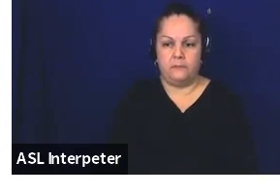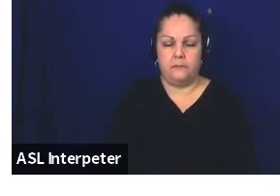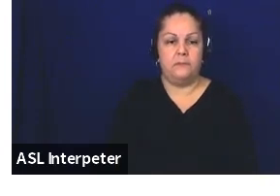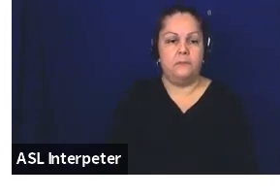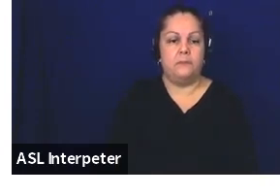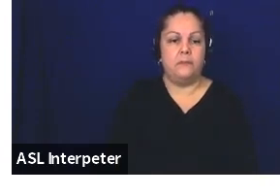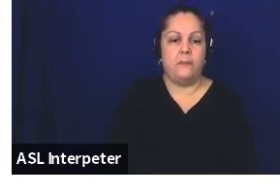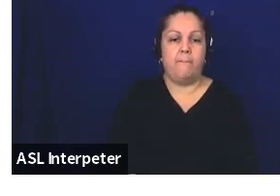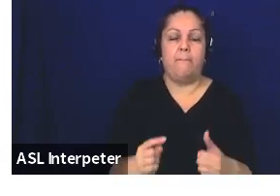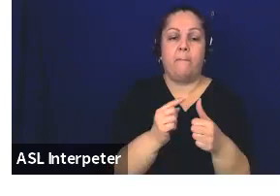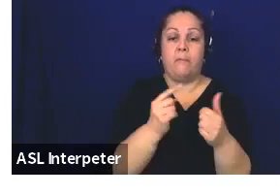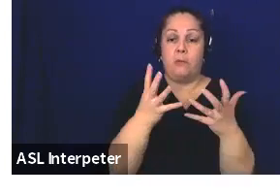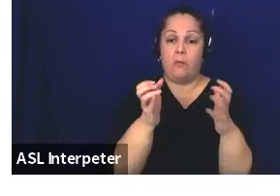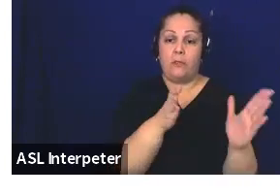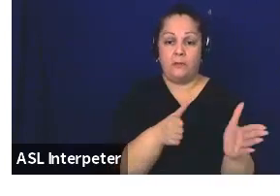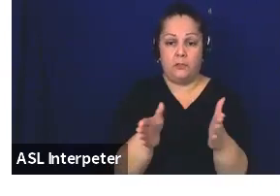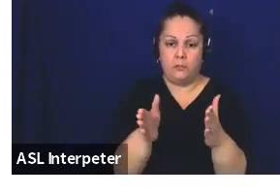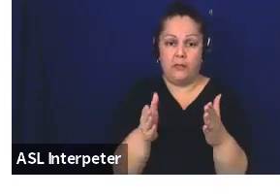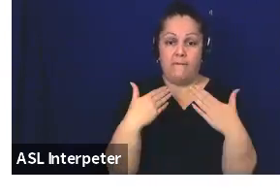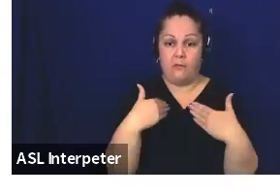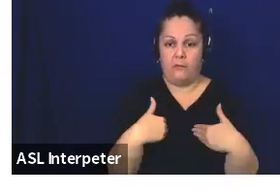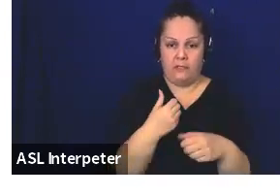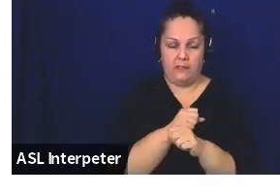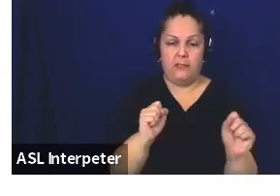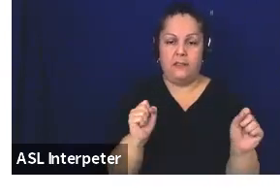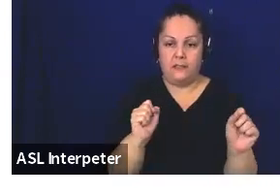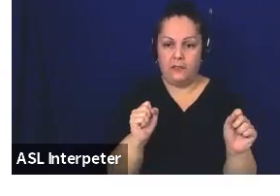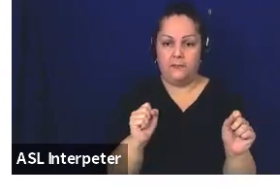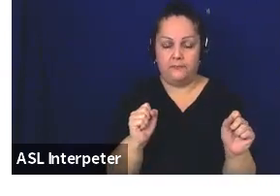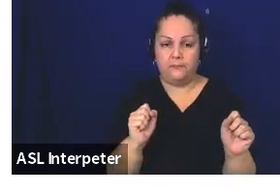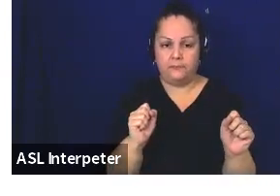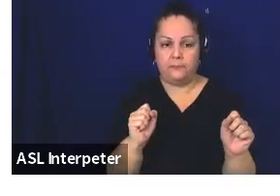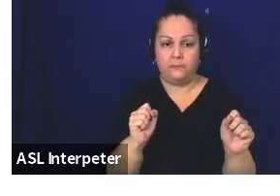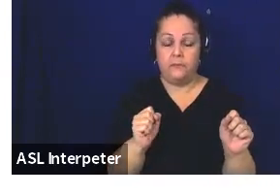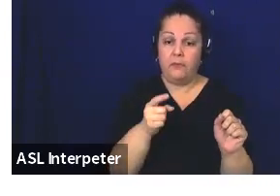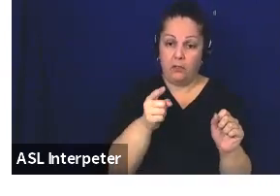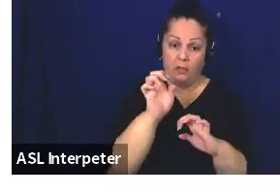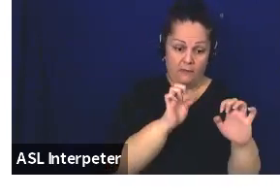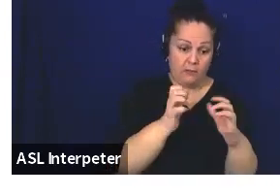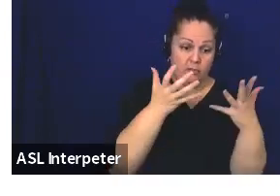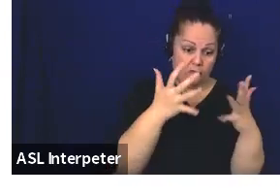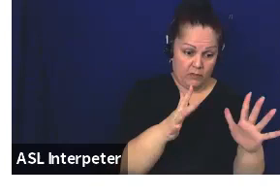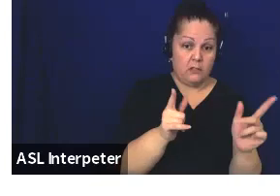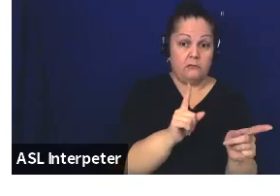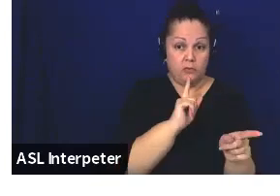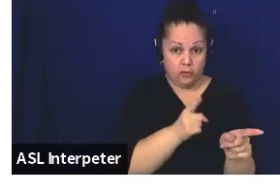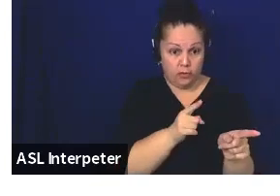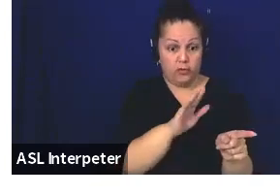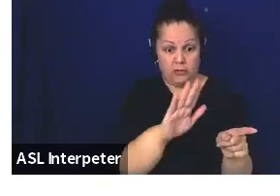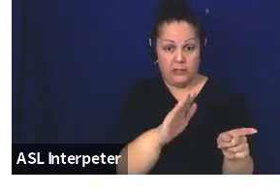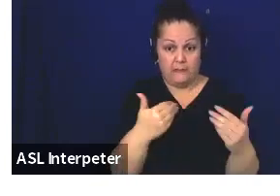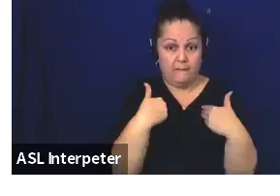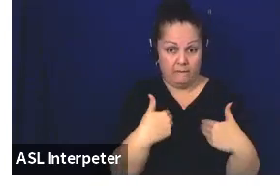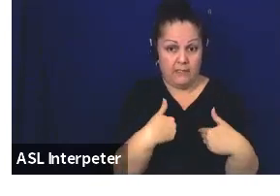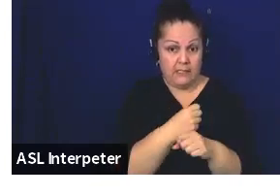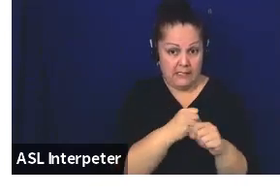So first, we want to plan for physical safety. So after you've done your assessment and are sure that they are physically safe